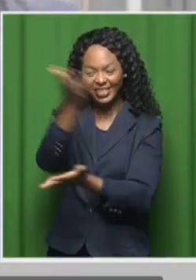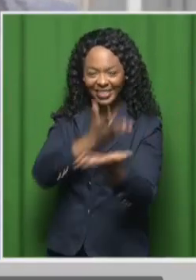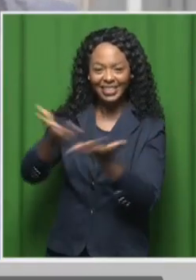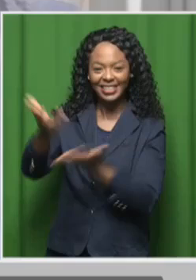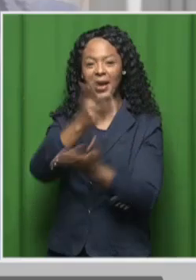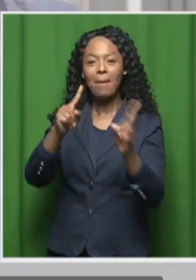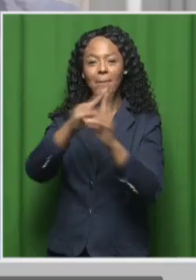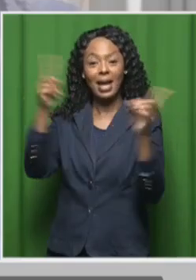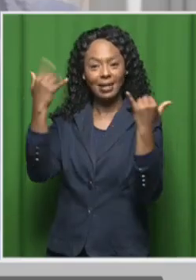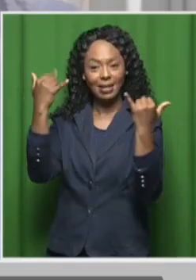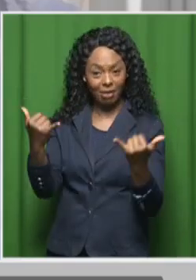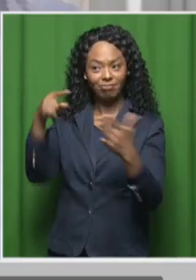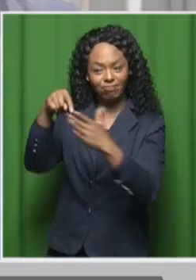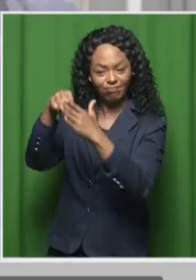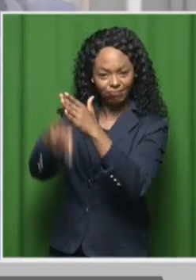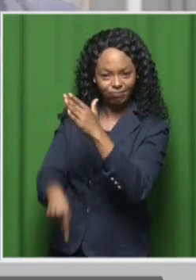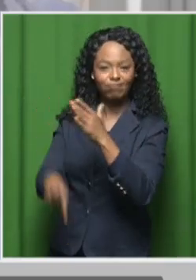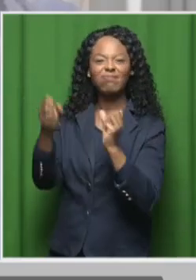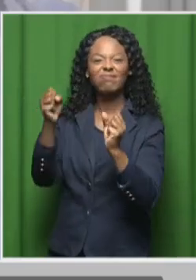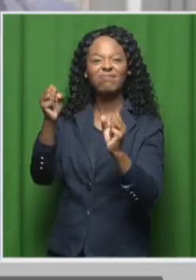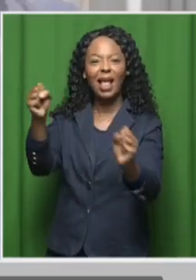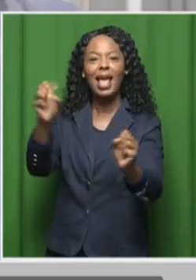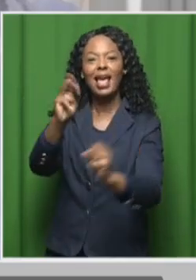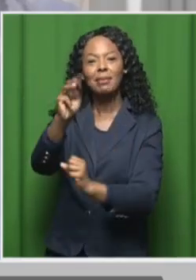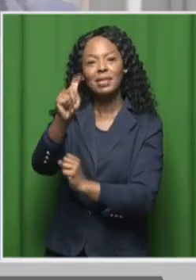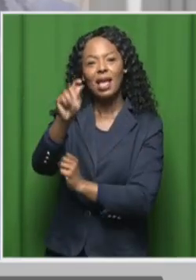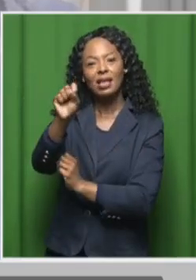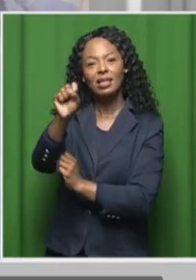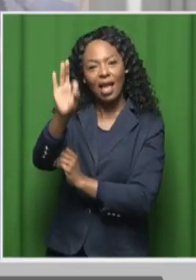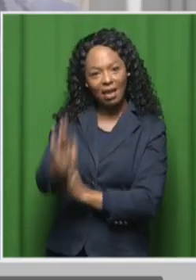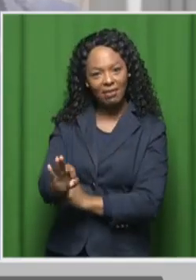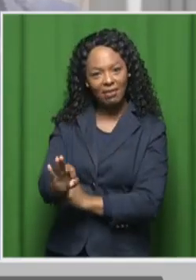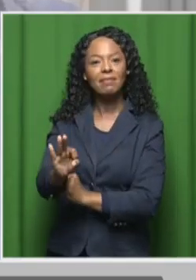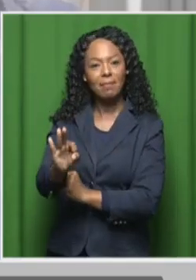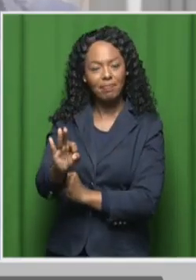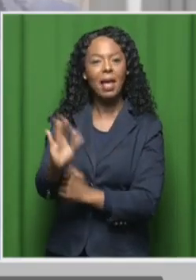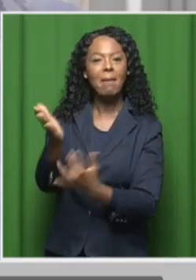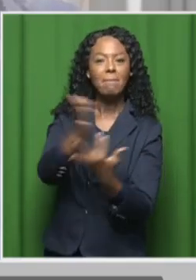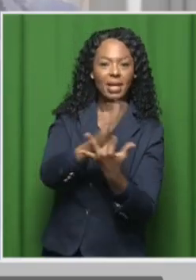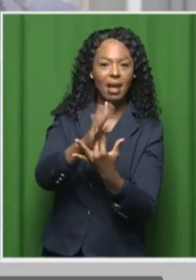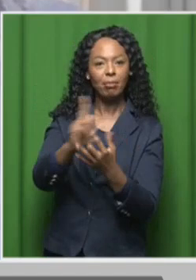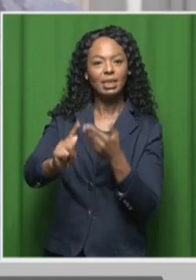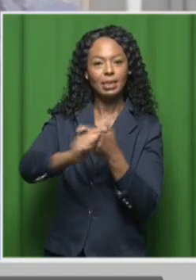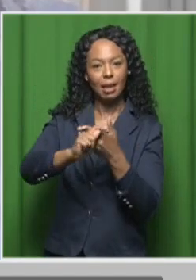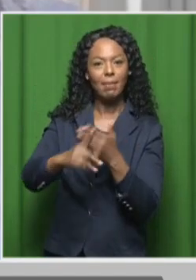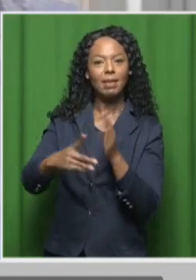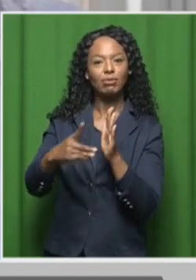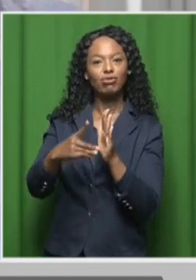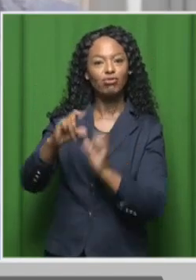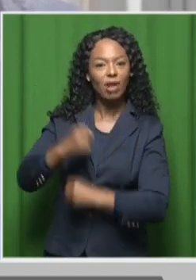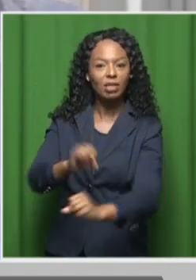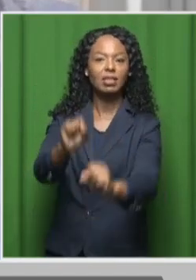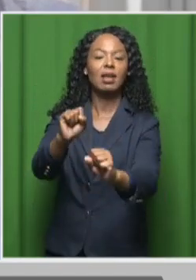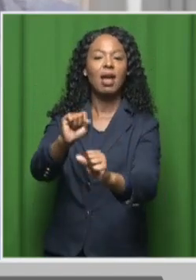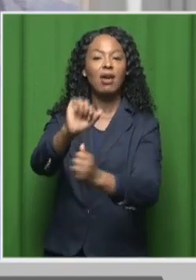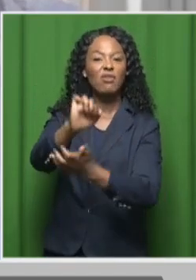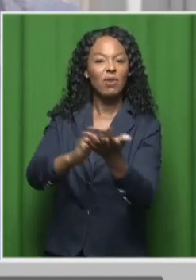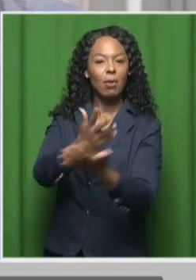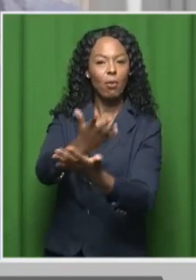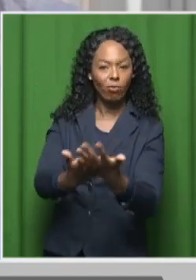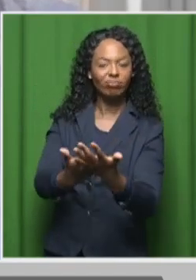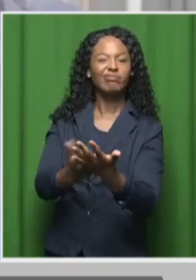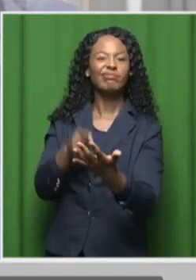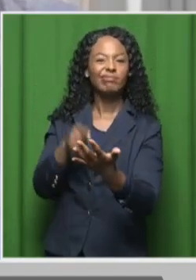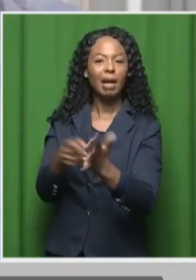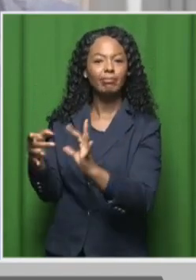in further, the MTSF, the medium-term strategic framework, perhaps you could speak to how it is aligned